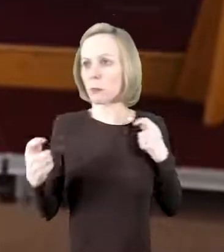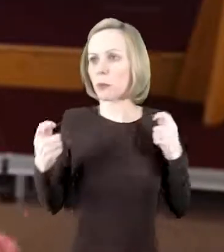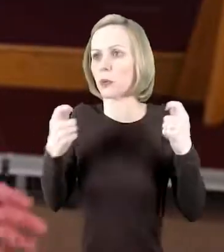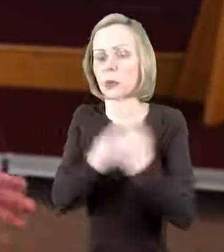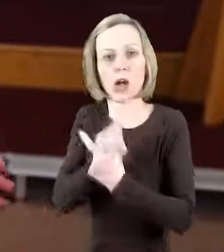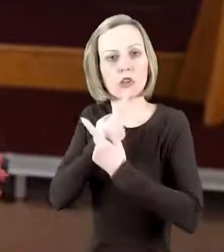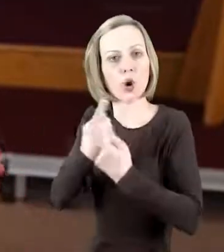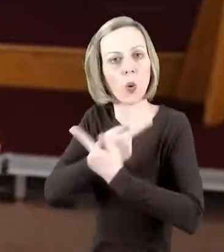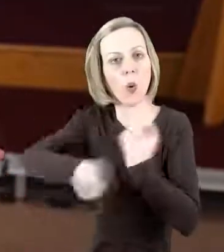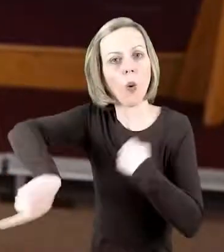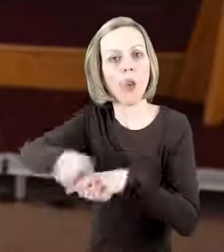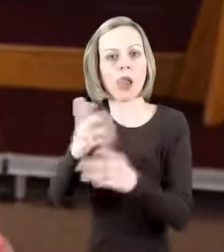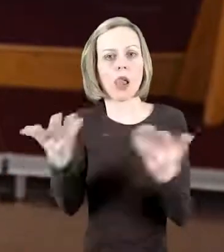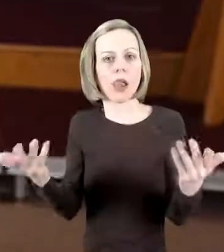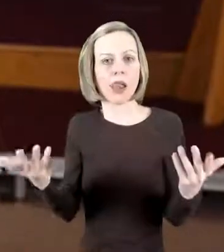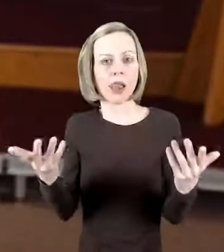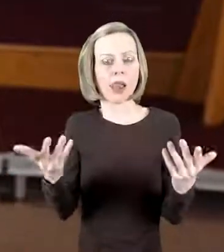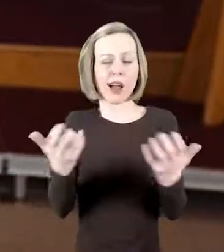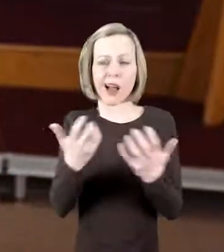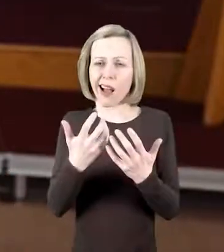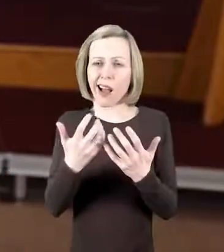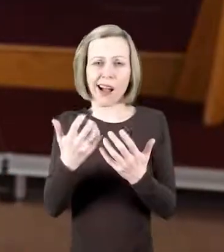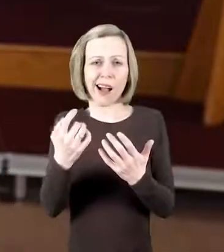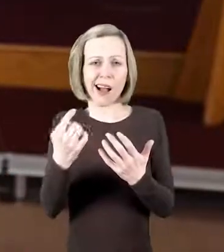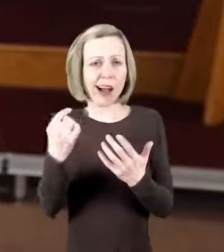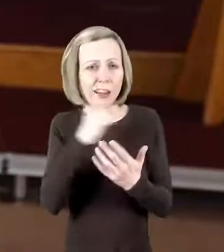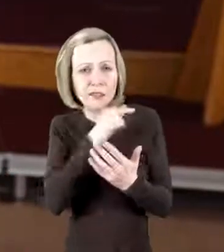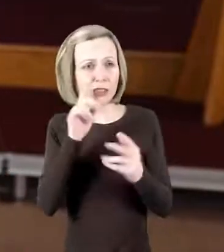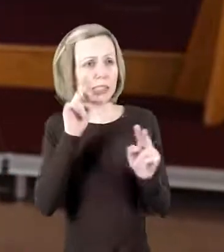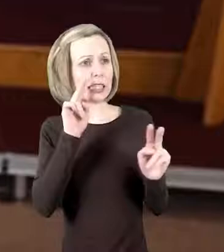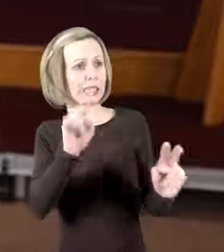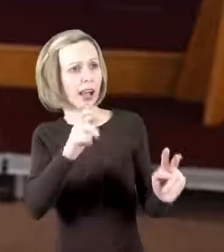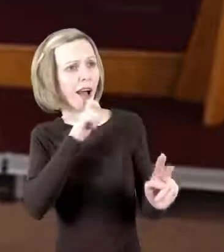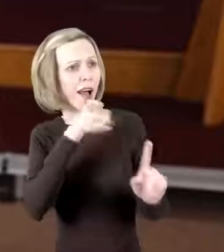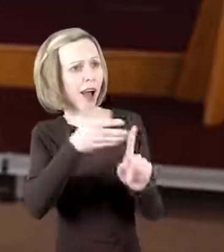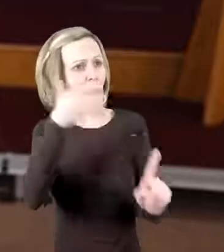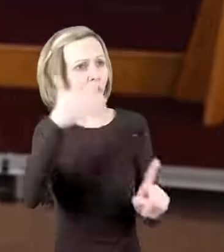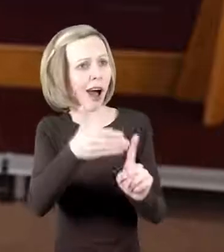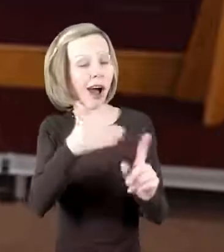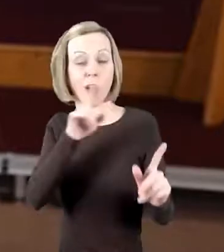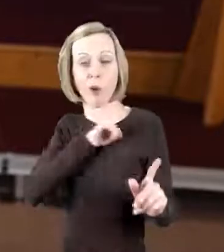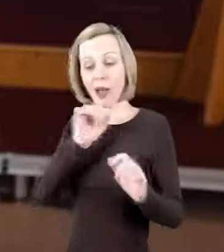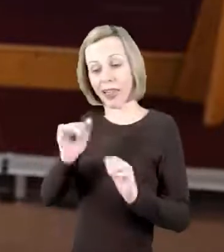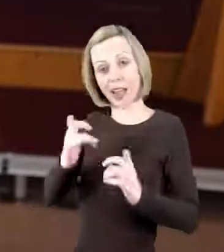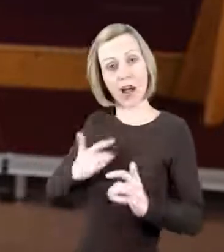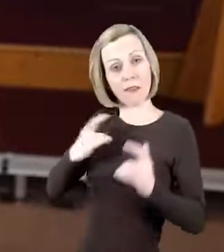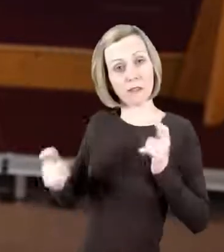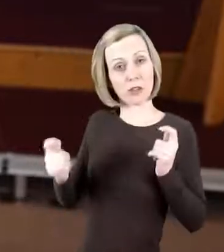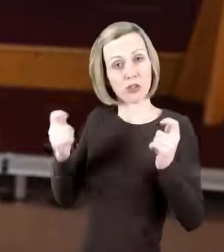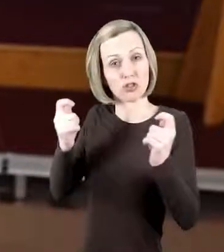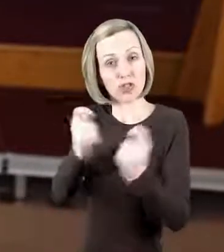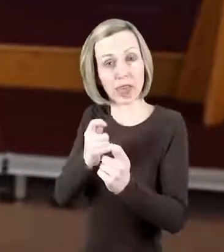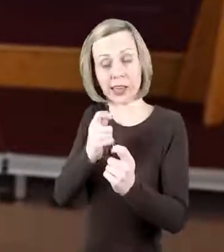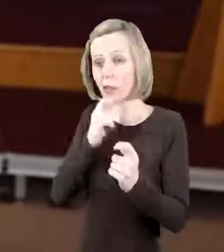everybody about it. He was seen by hundreds of people, and people changed their lives. They came forward and they